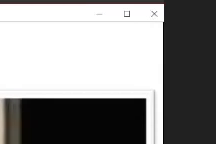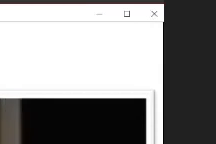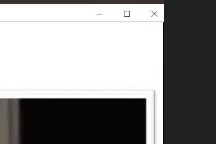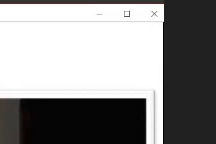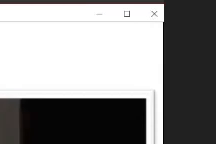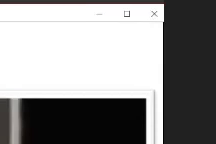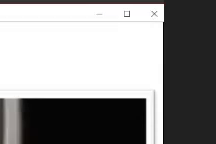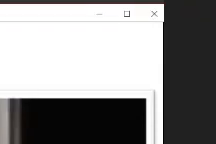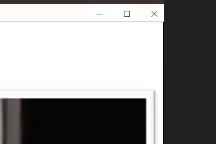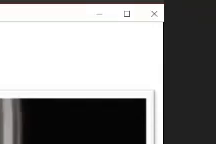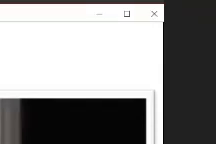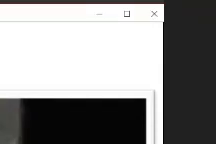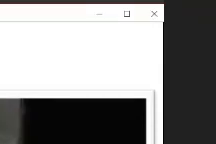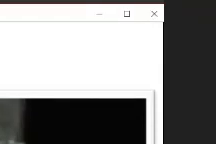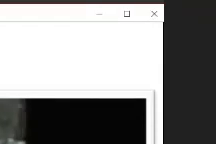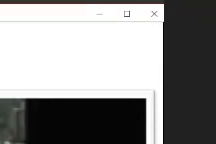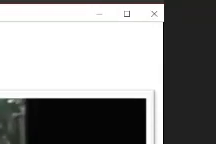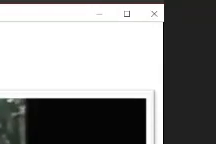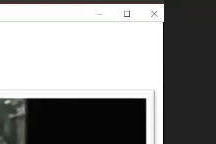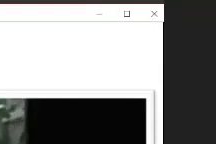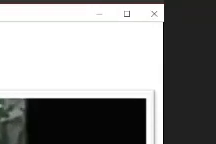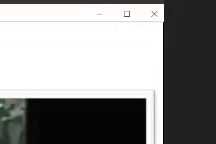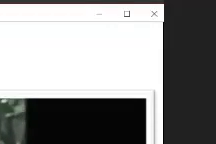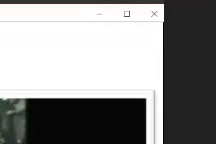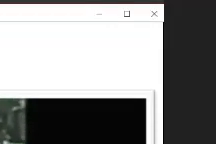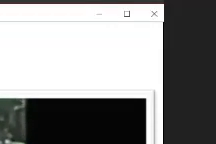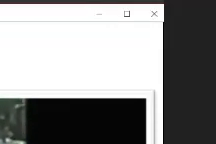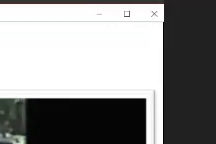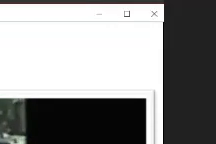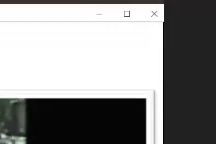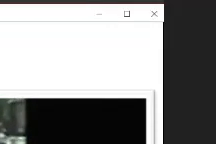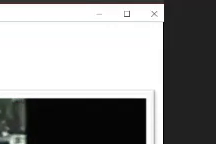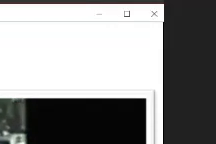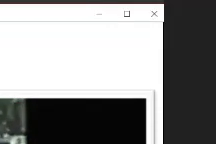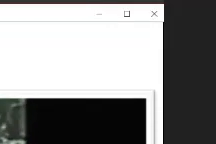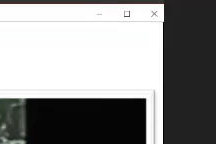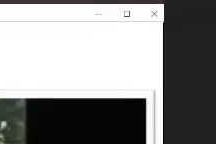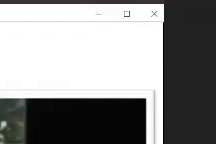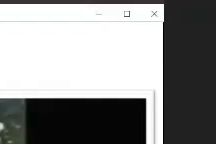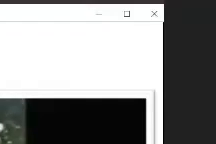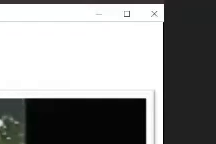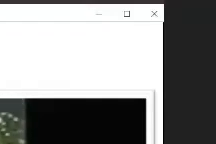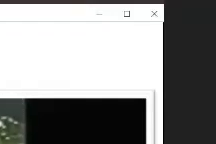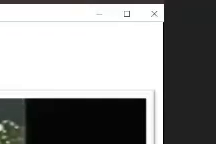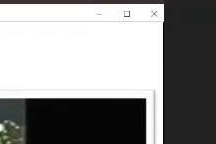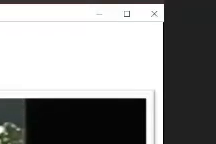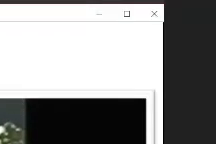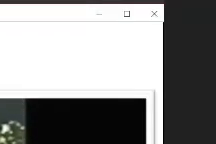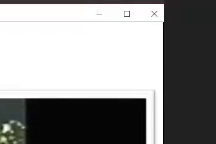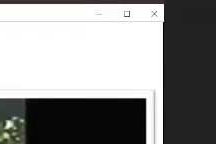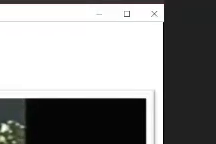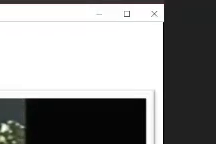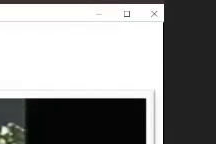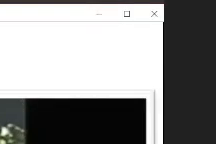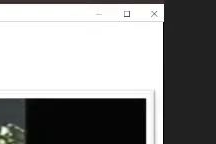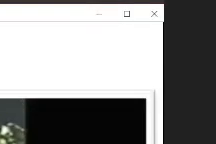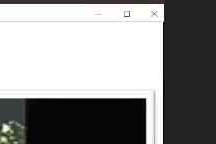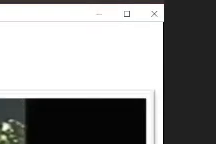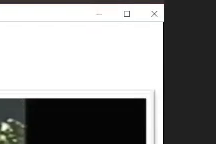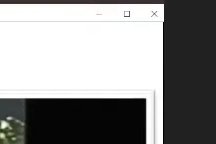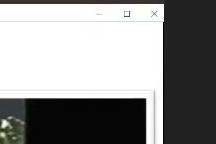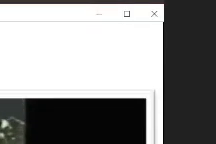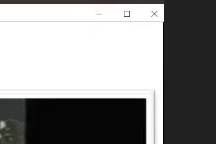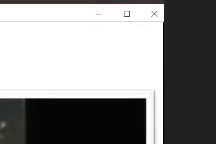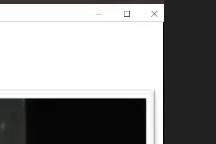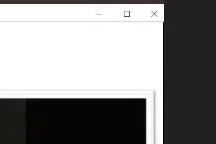protects people with disabilities from discrimination in the areas of employment, public services, public accommodations, and